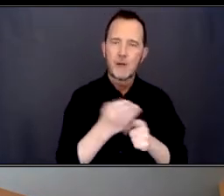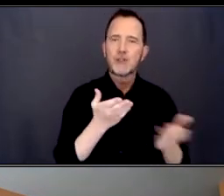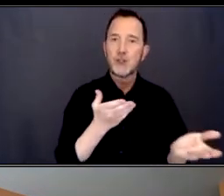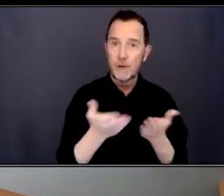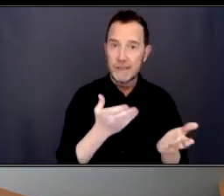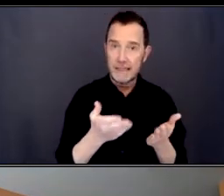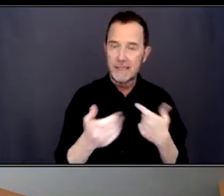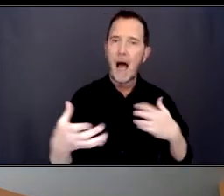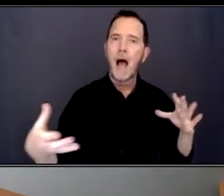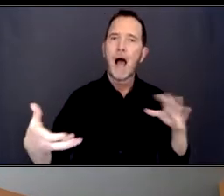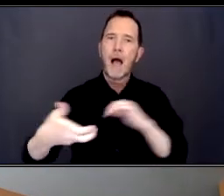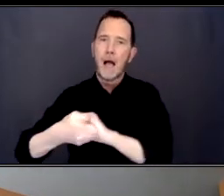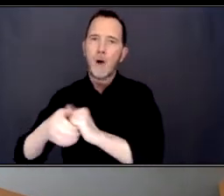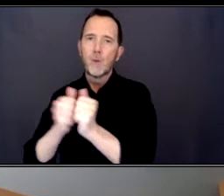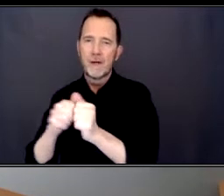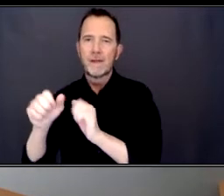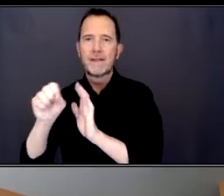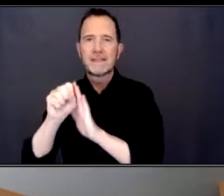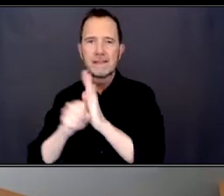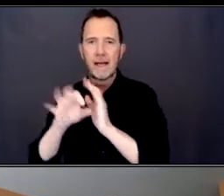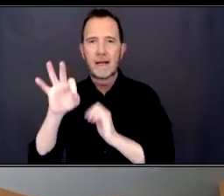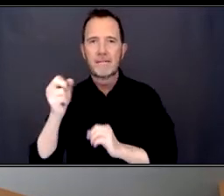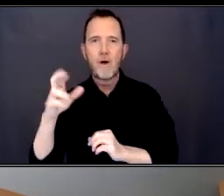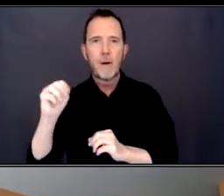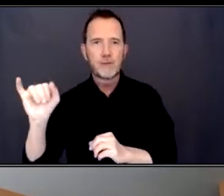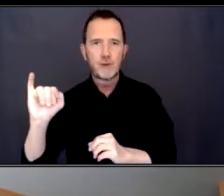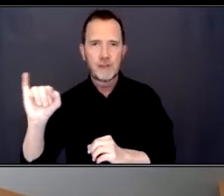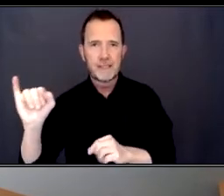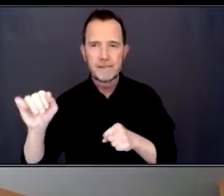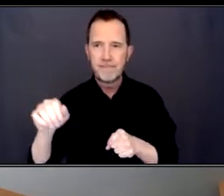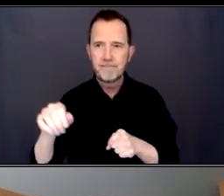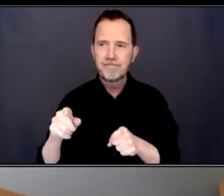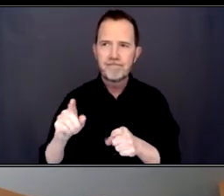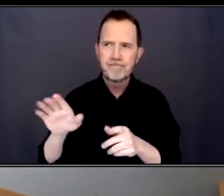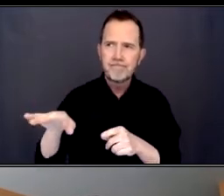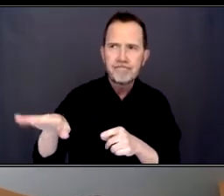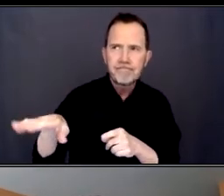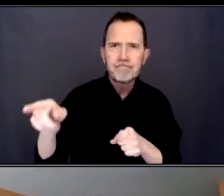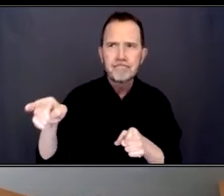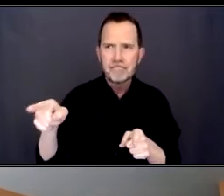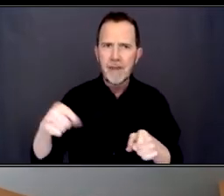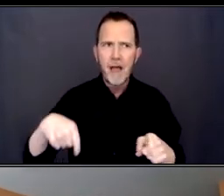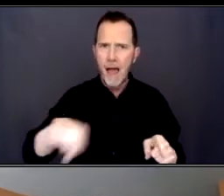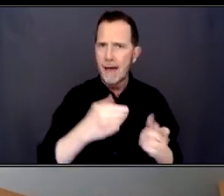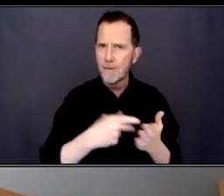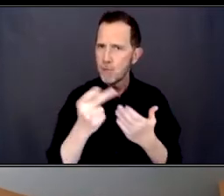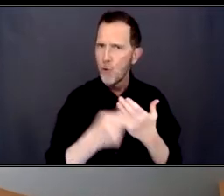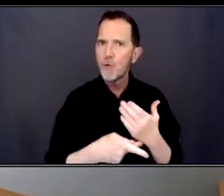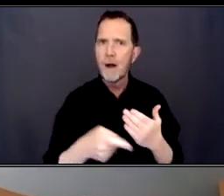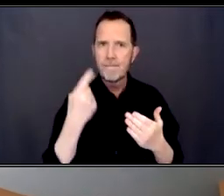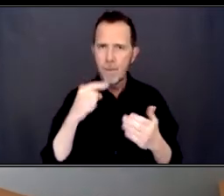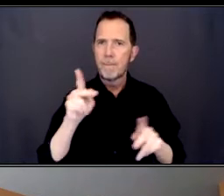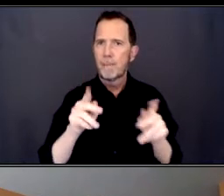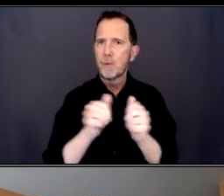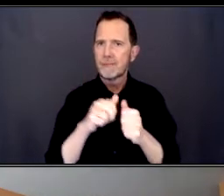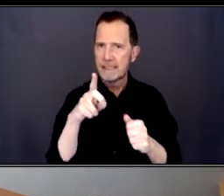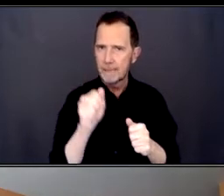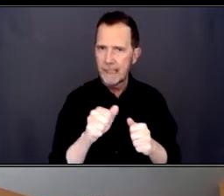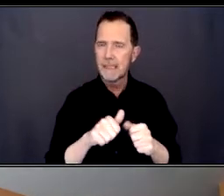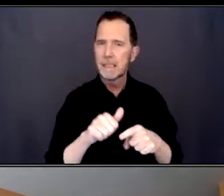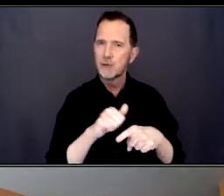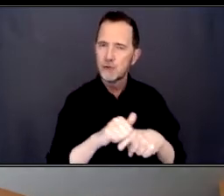if you will. But just in our relationship with State Farm, we started speaking with them about our disabilities program, and coincidentally, the new